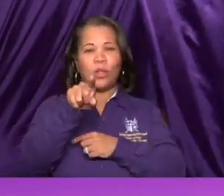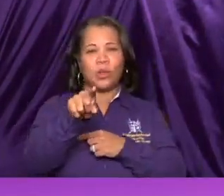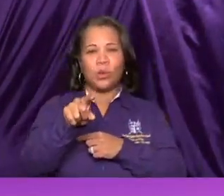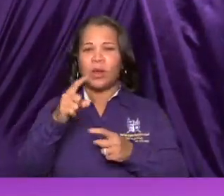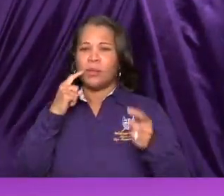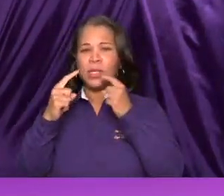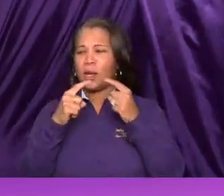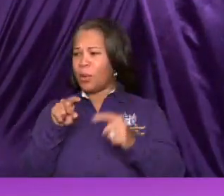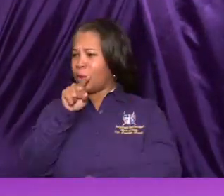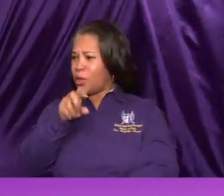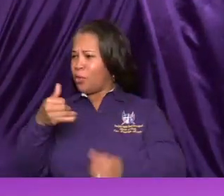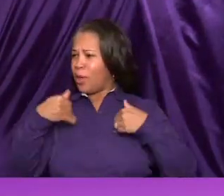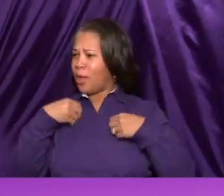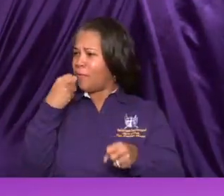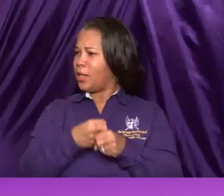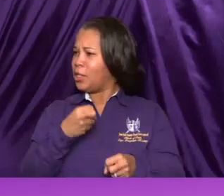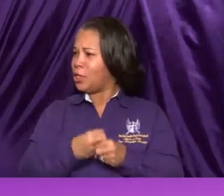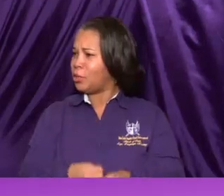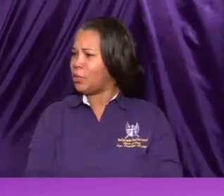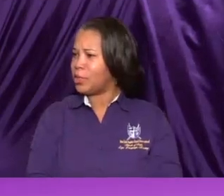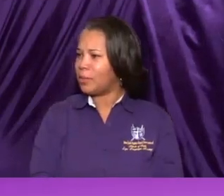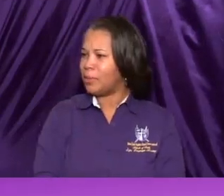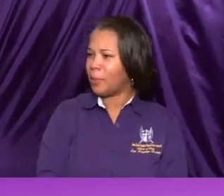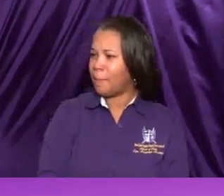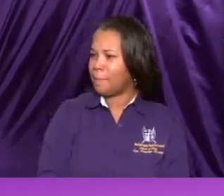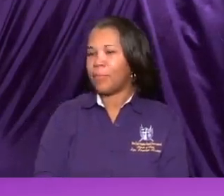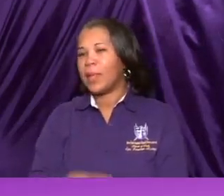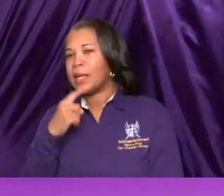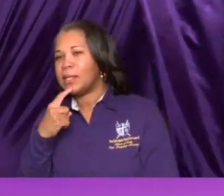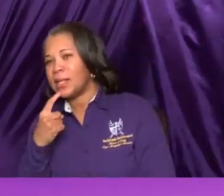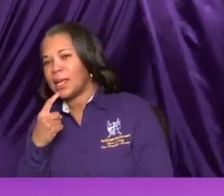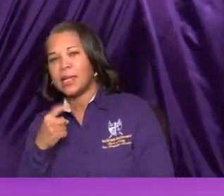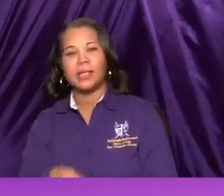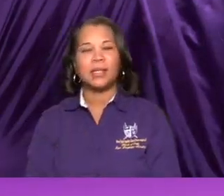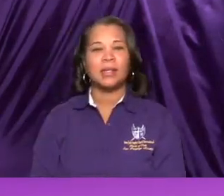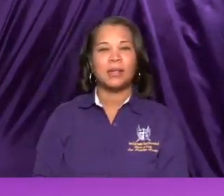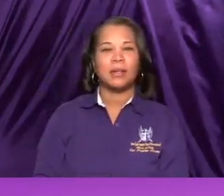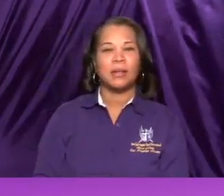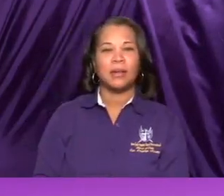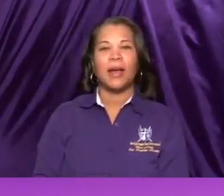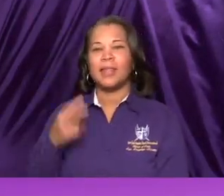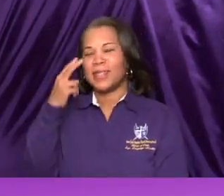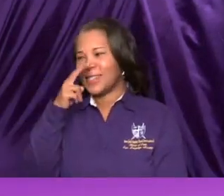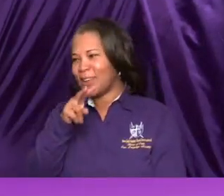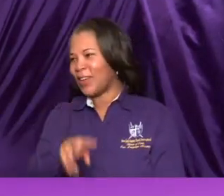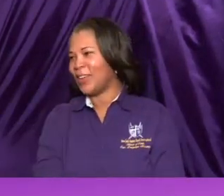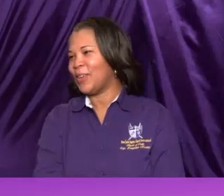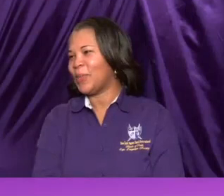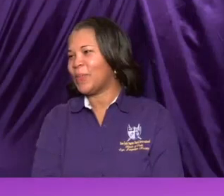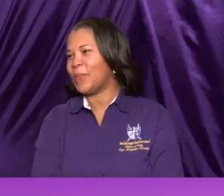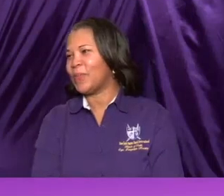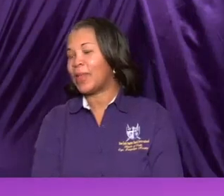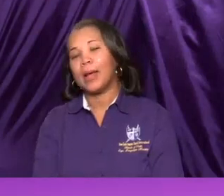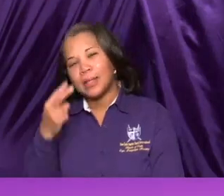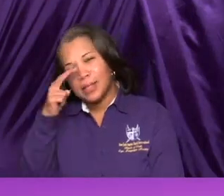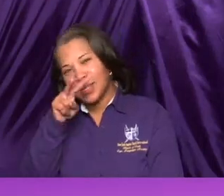talking about the you that got issues. He said, I saw you. I